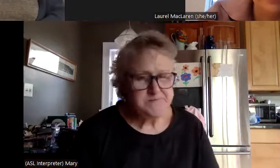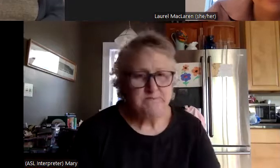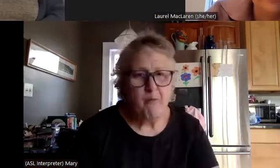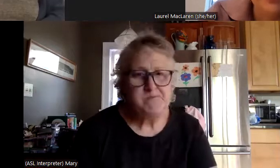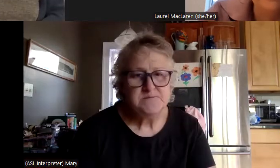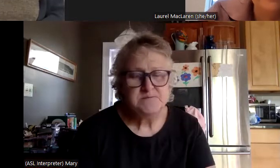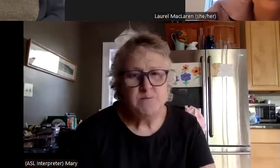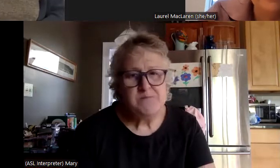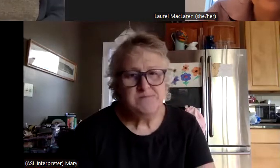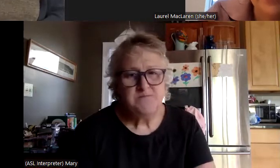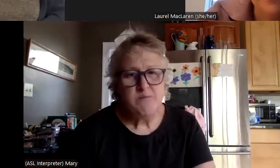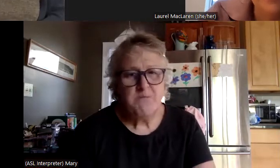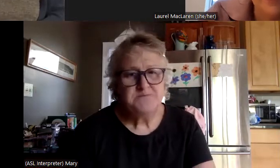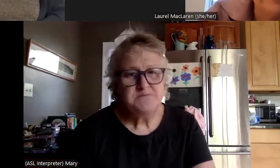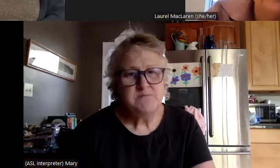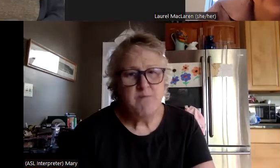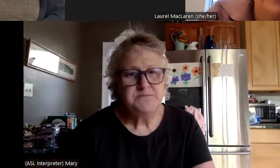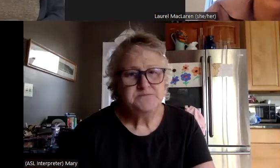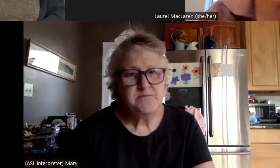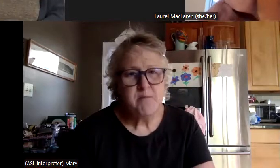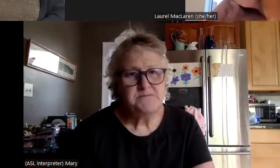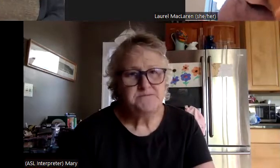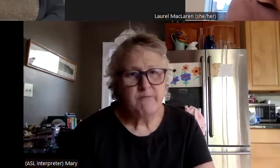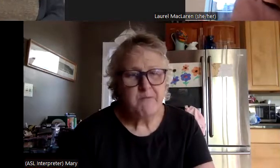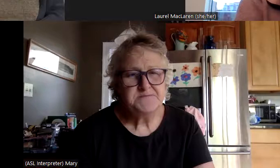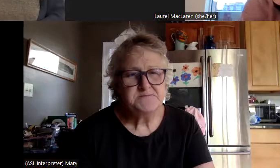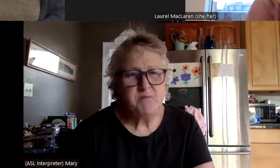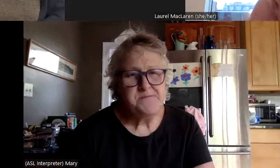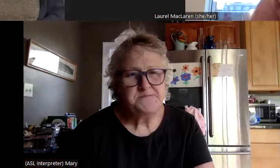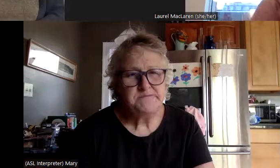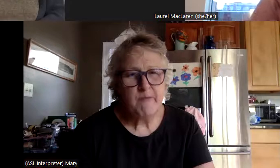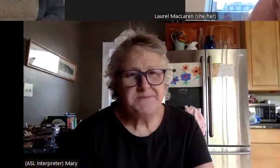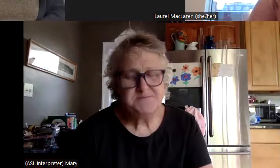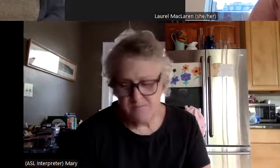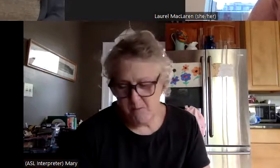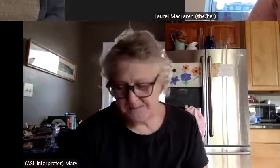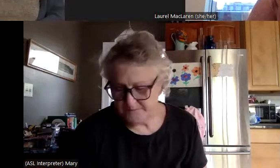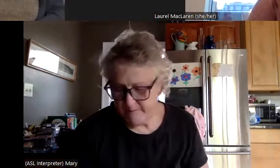to be there and then it'll come. Yeah. Yeah. Oh, well, Yeah. good.